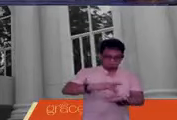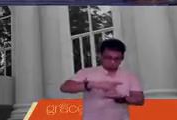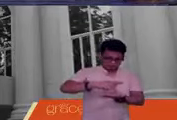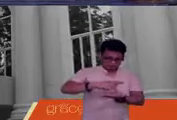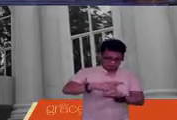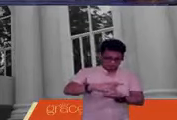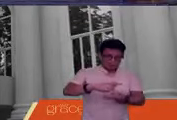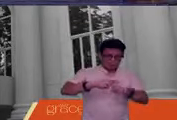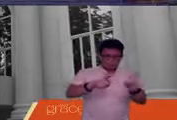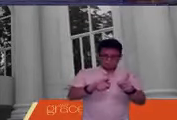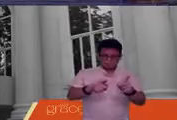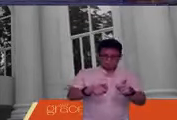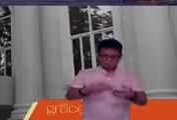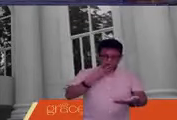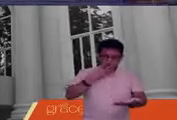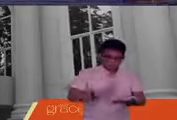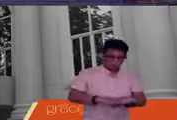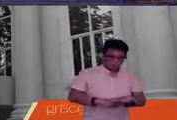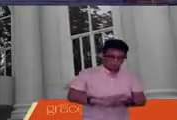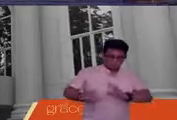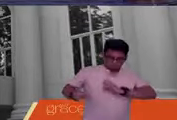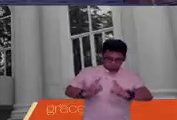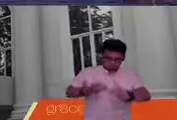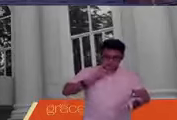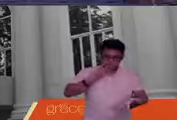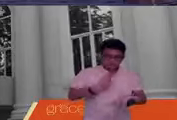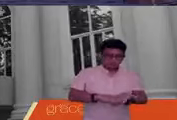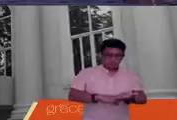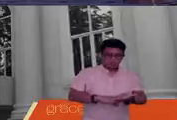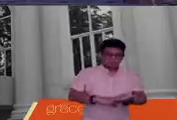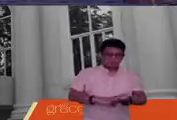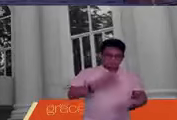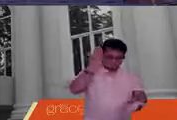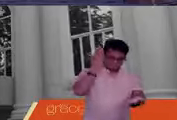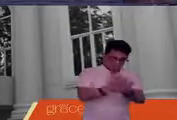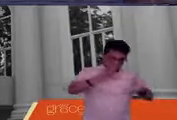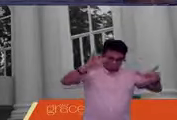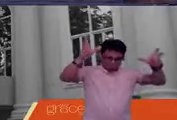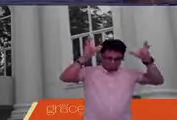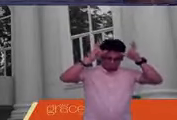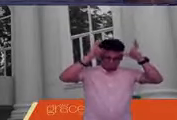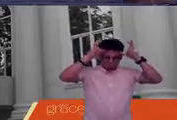will be tried, but the wicked shall do wickedly. Shun evil.